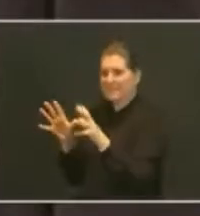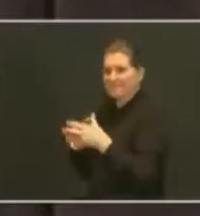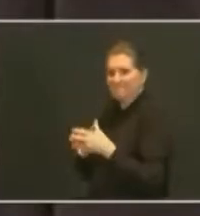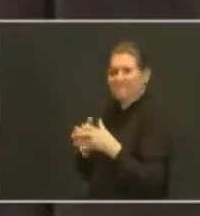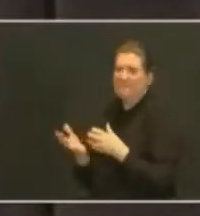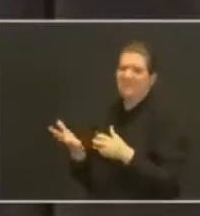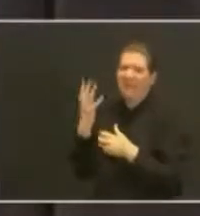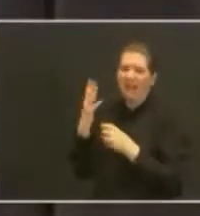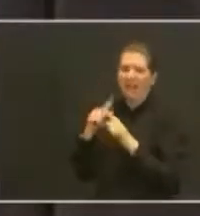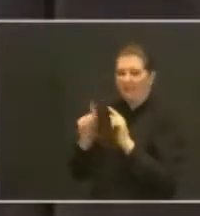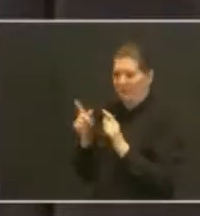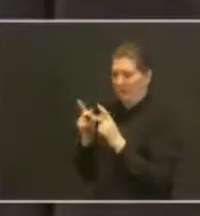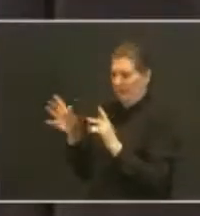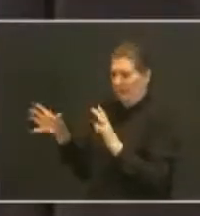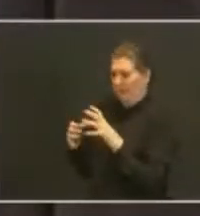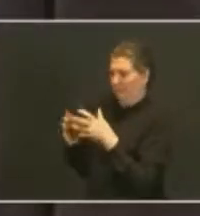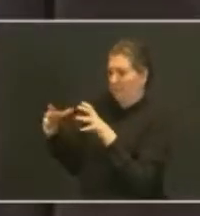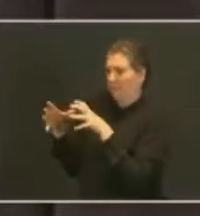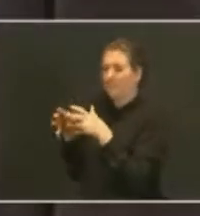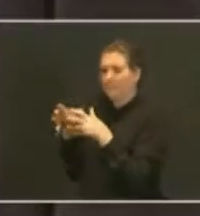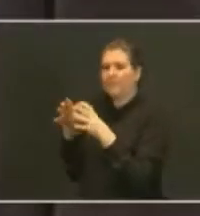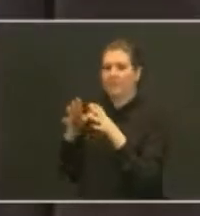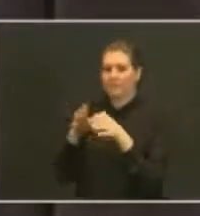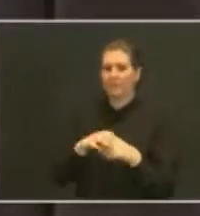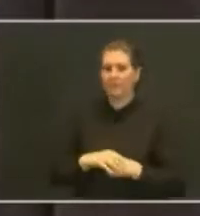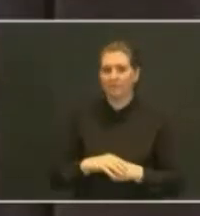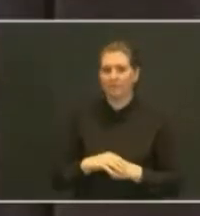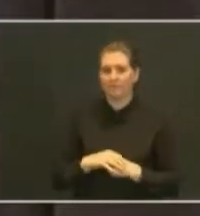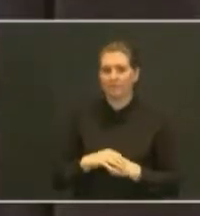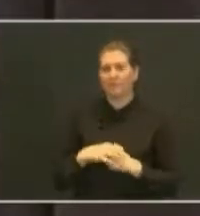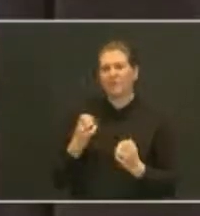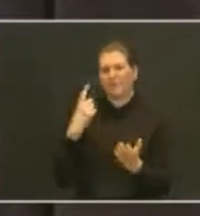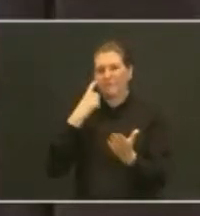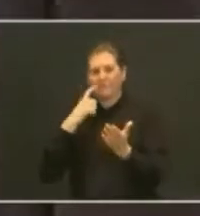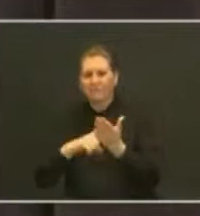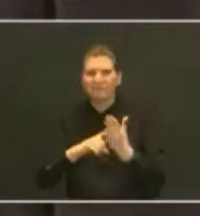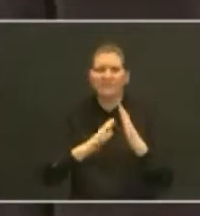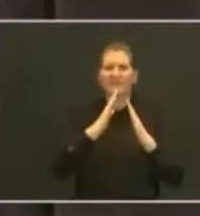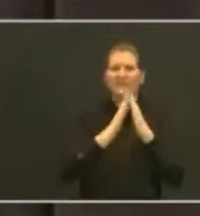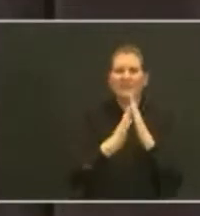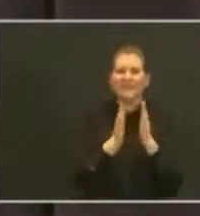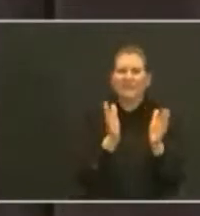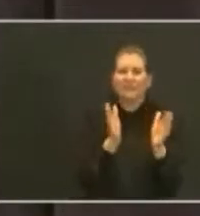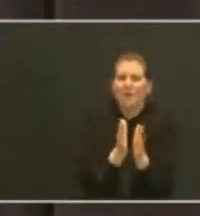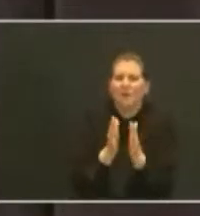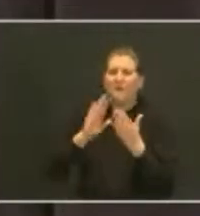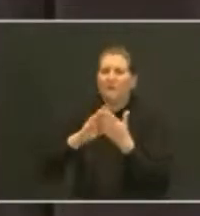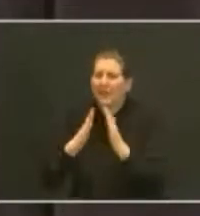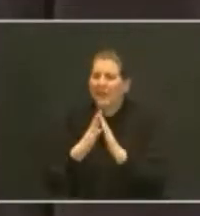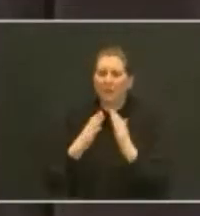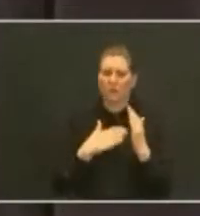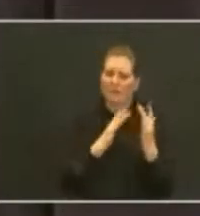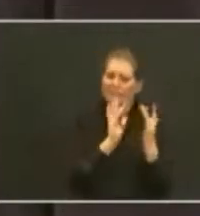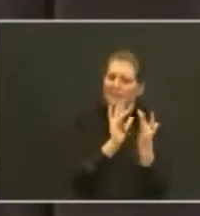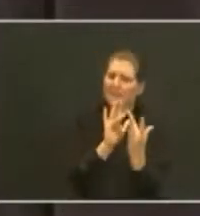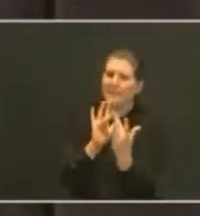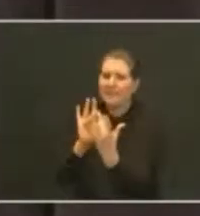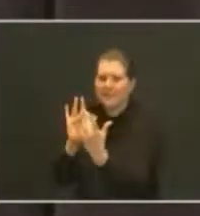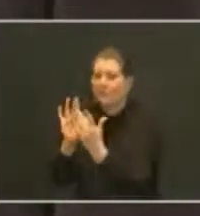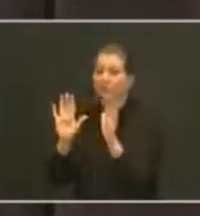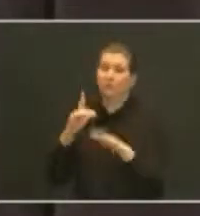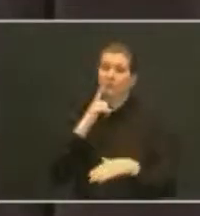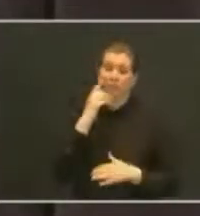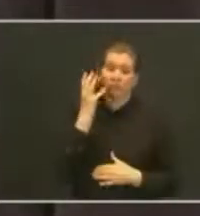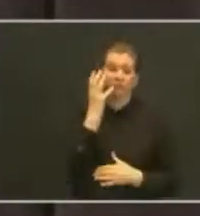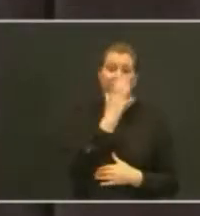I really want to acknowledge the cities and towns have done phenomenal work doing outreach and getting their most vulnerable